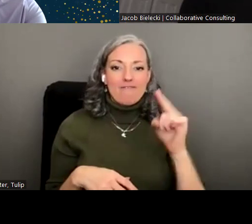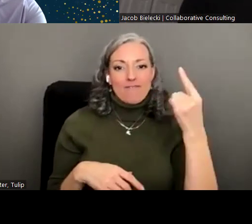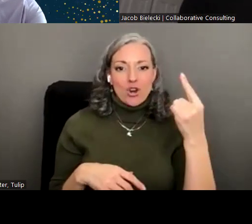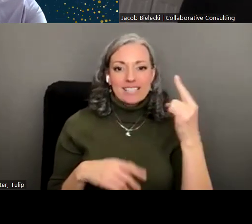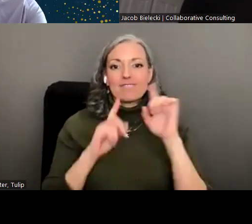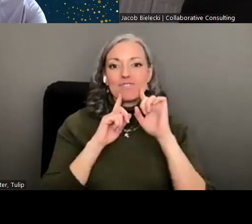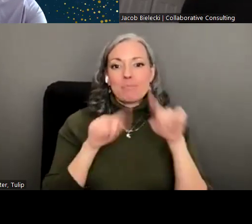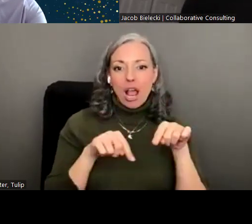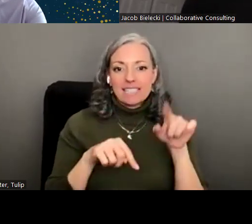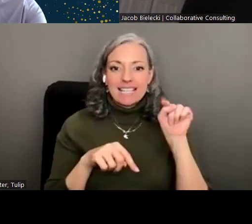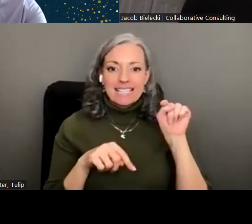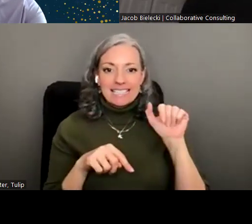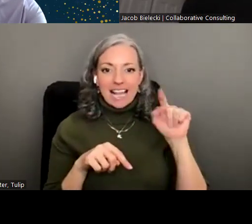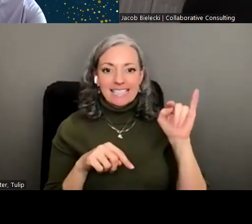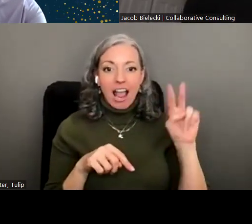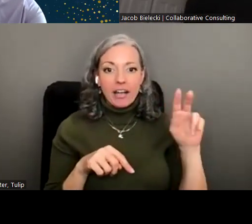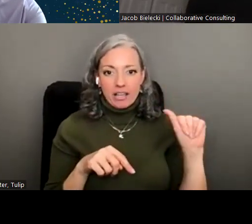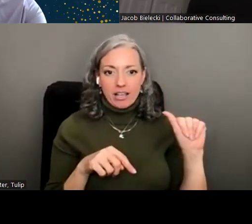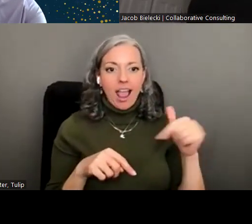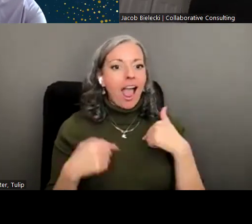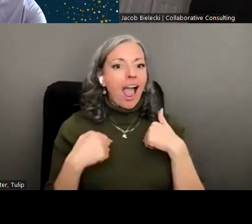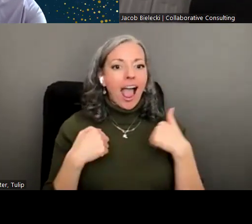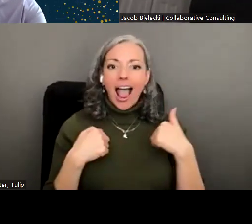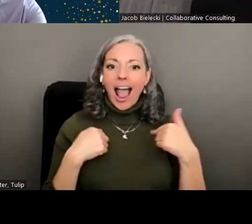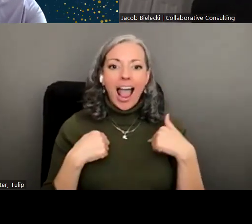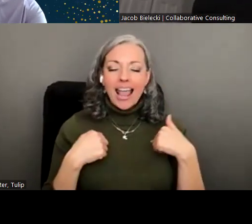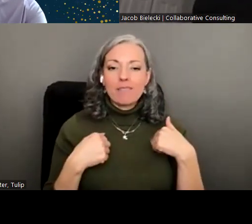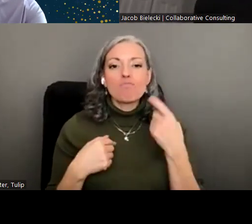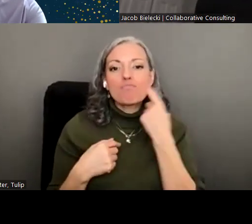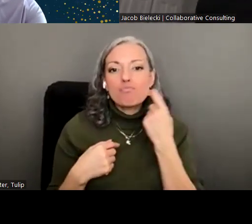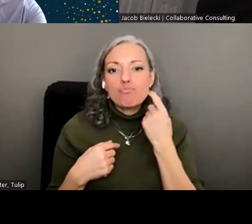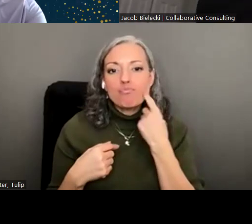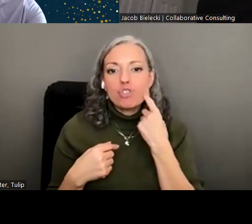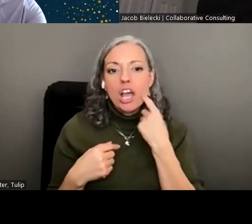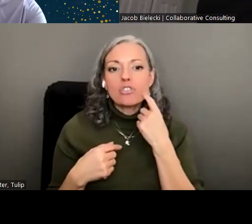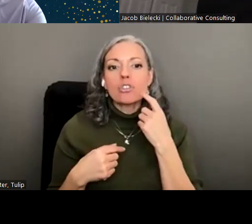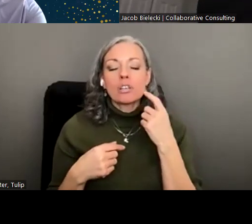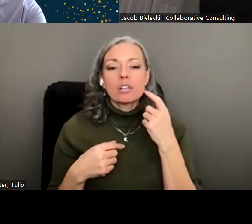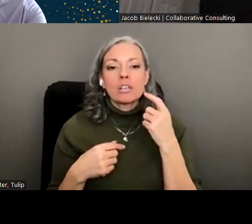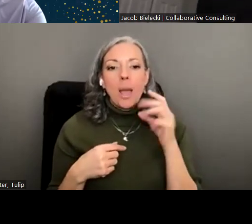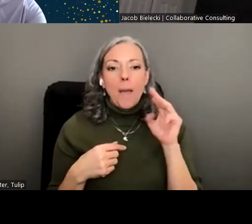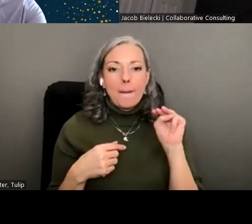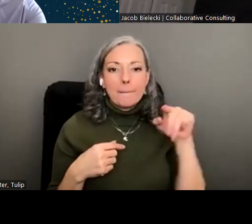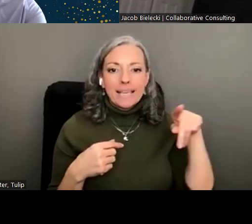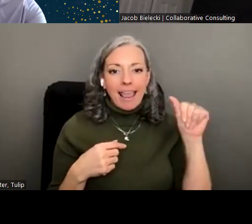respond to Tatiana and say I am just coming out of a local master plan for aging playbook meeting in